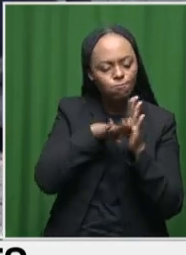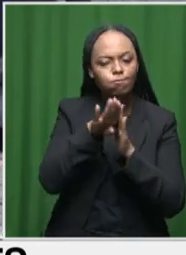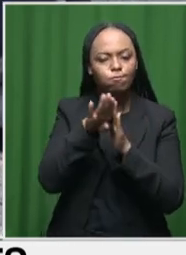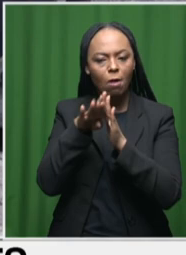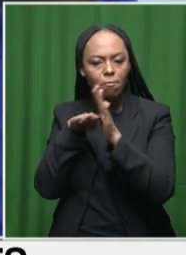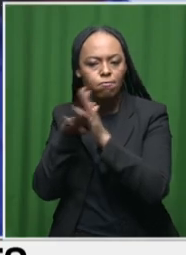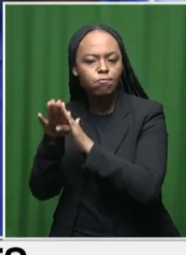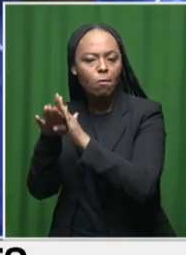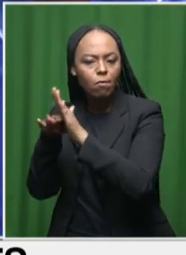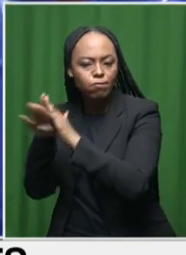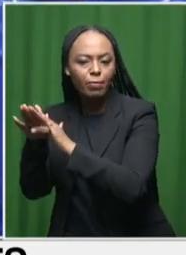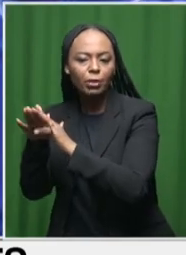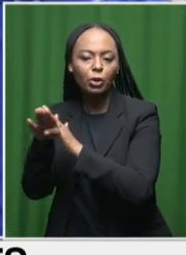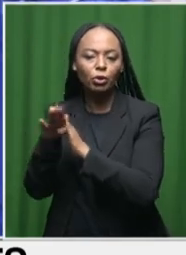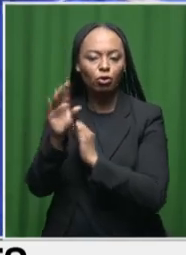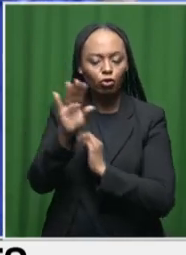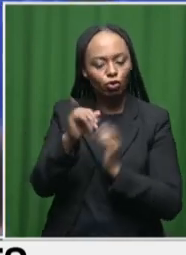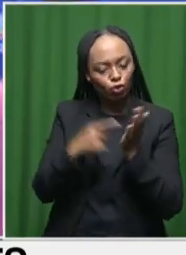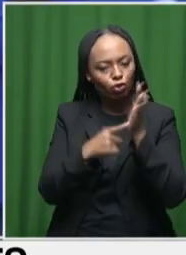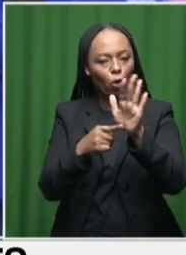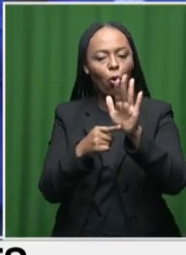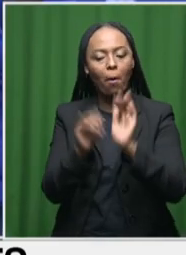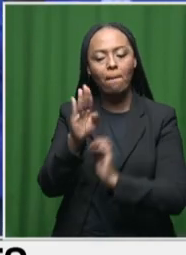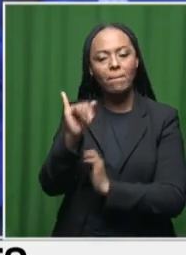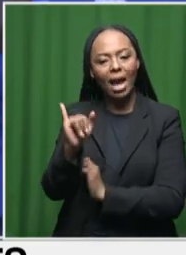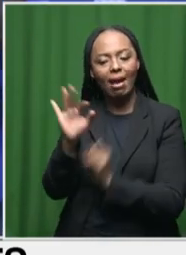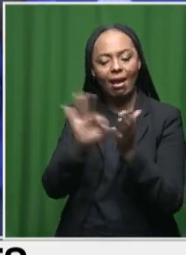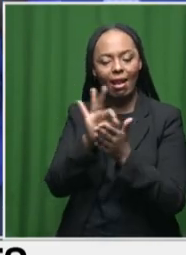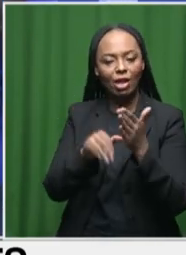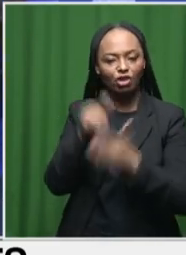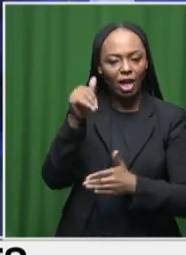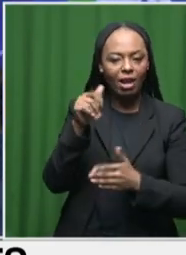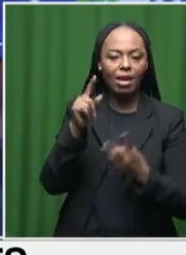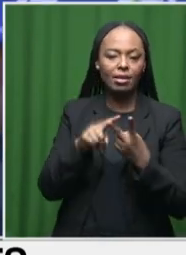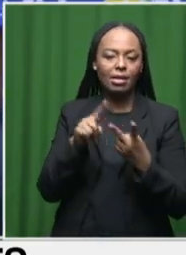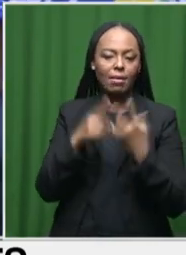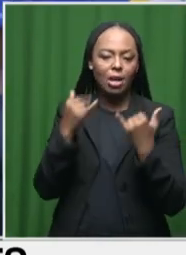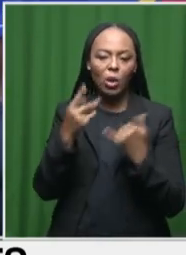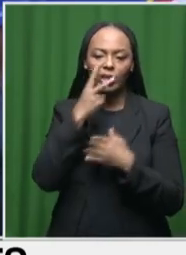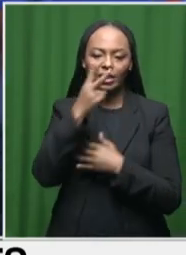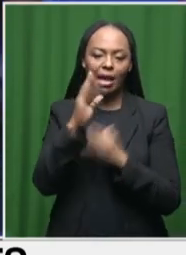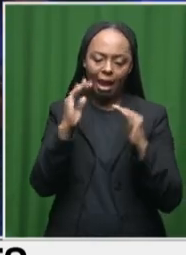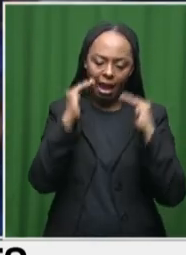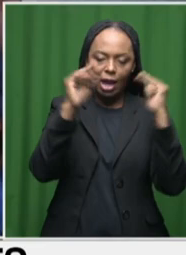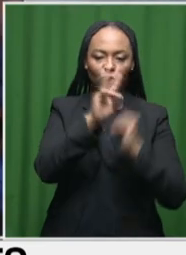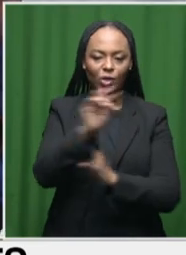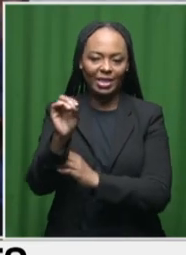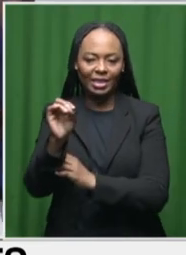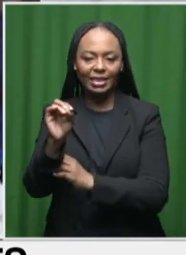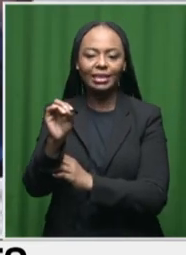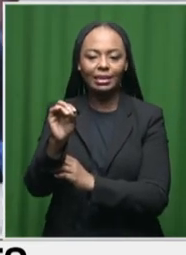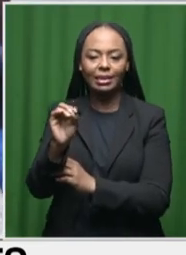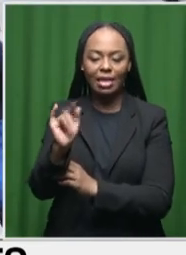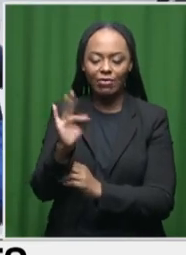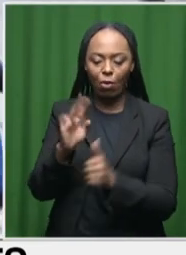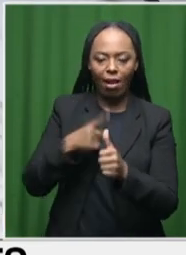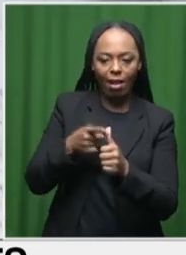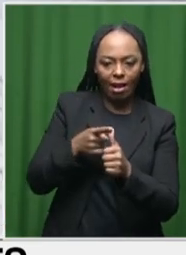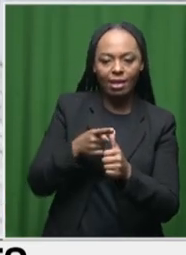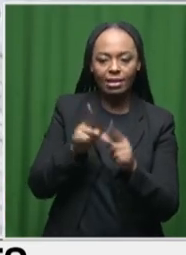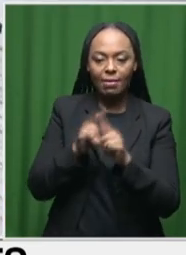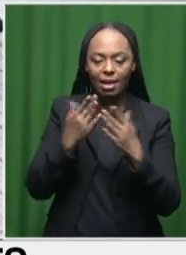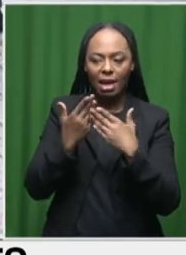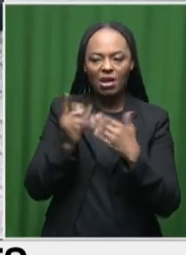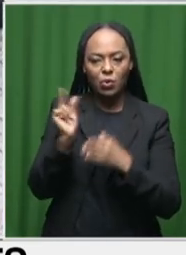the by-elections and it's shown in the ANC's polling as well as our own. And we're now in the high 20s and sometimes, as I said, touching just over 30% as